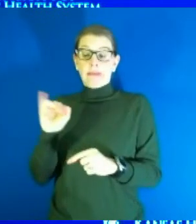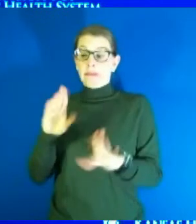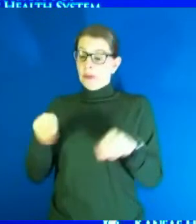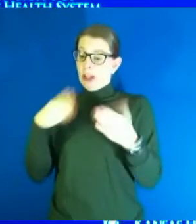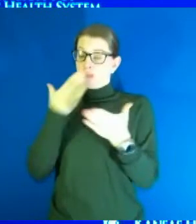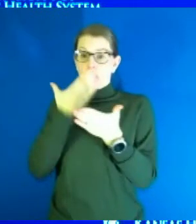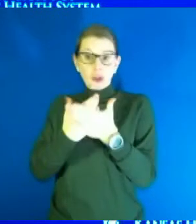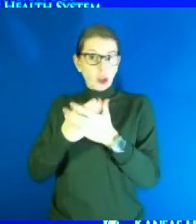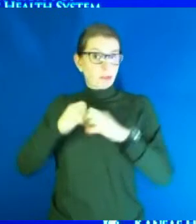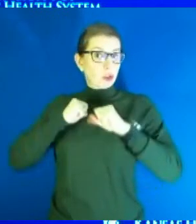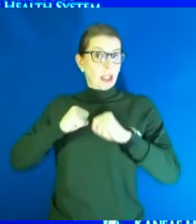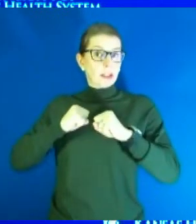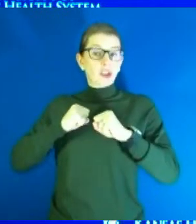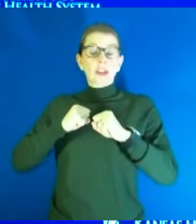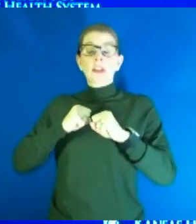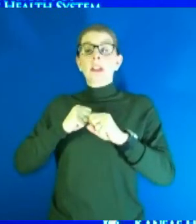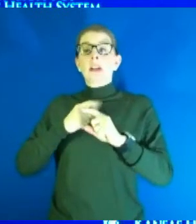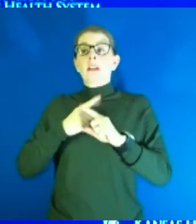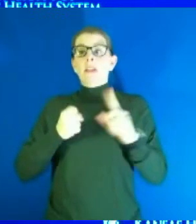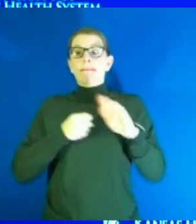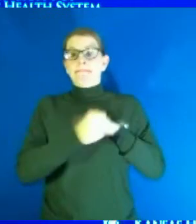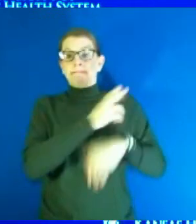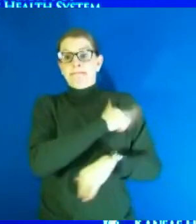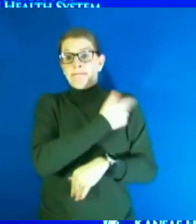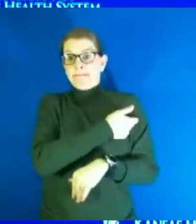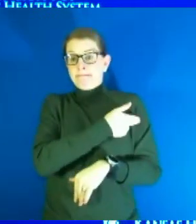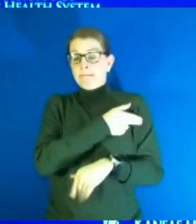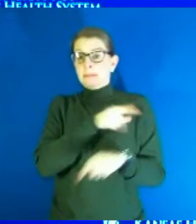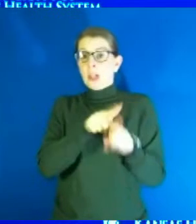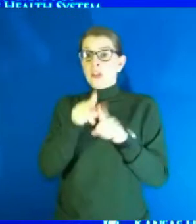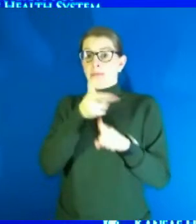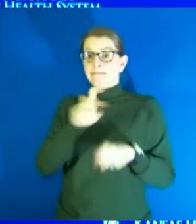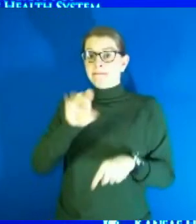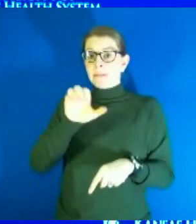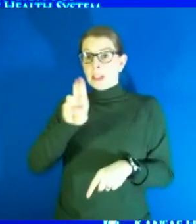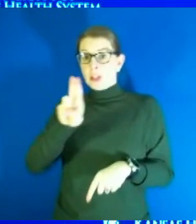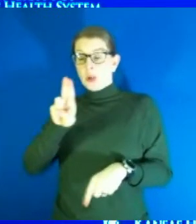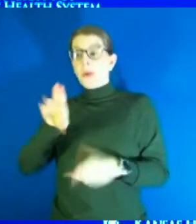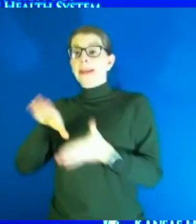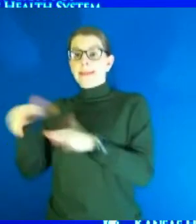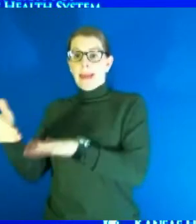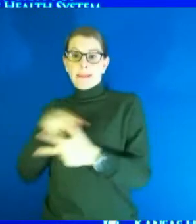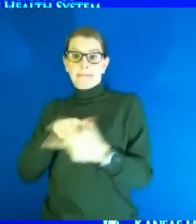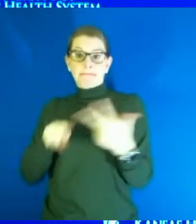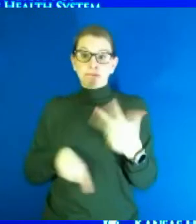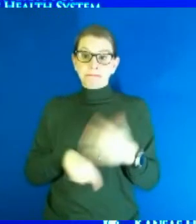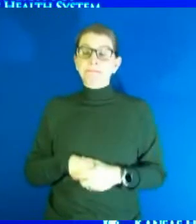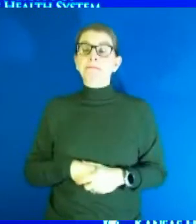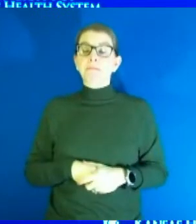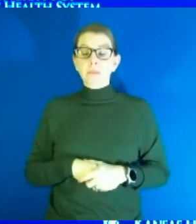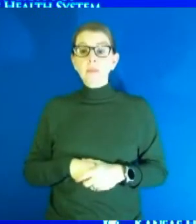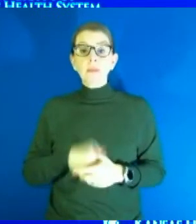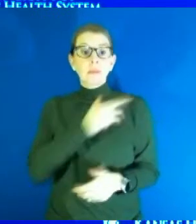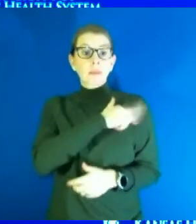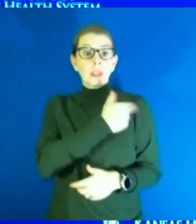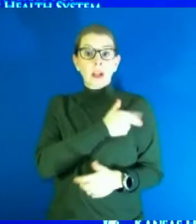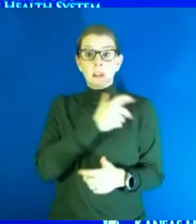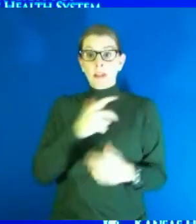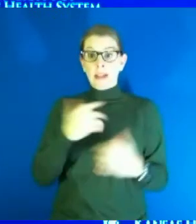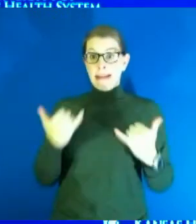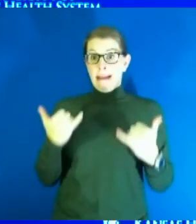against hospitalization, severe disease, and death. And so that is really holding true. What we are seeing now in the hospital, I think this is